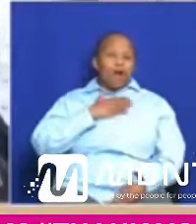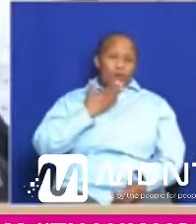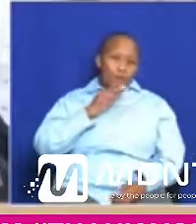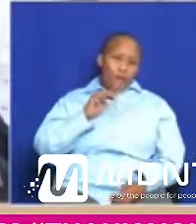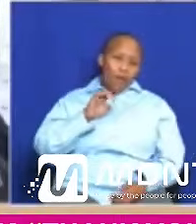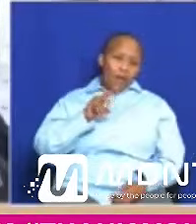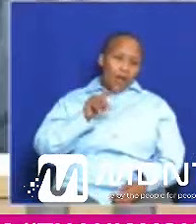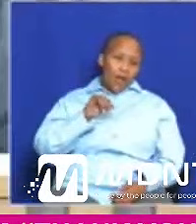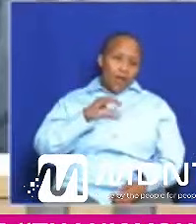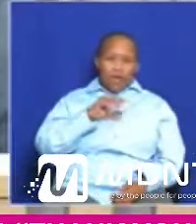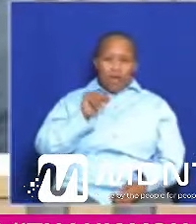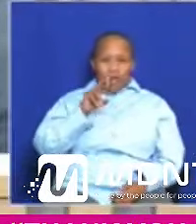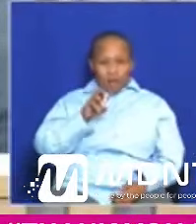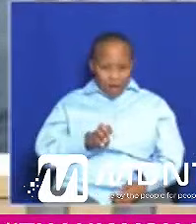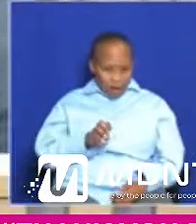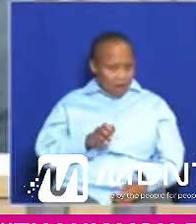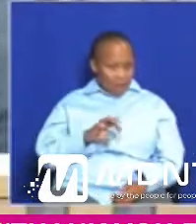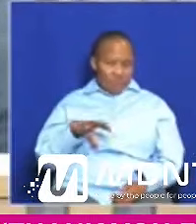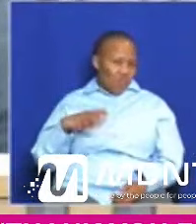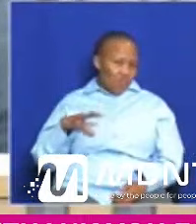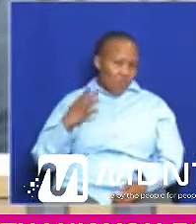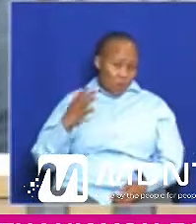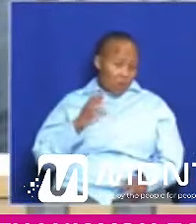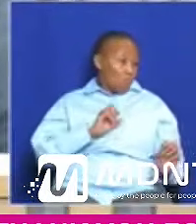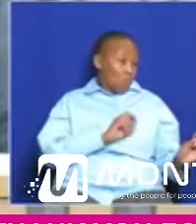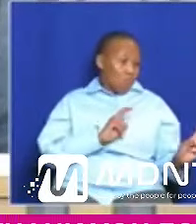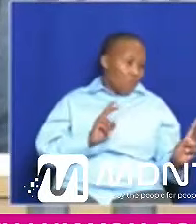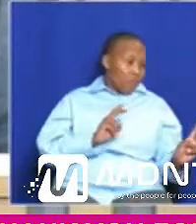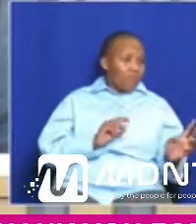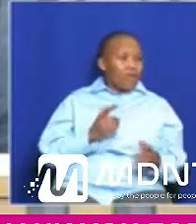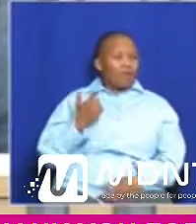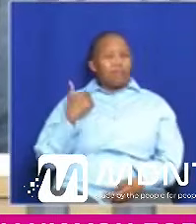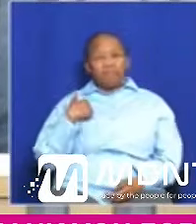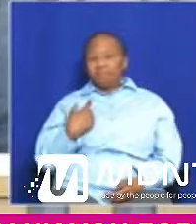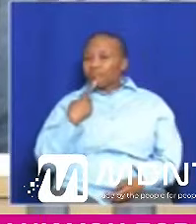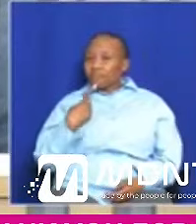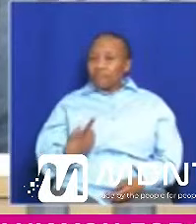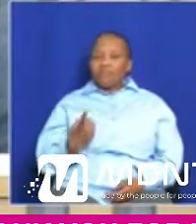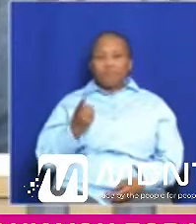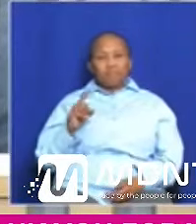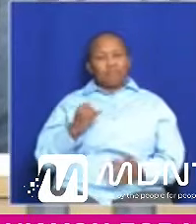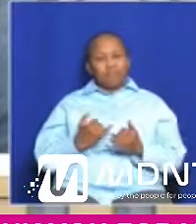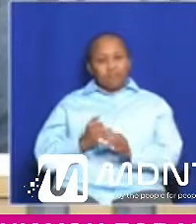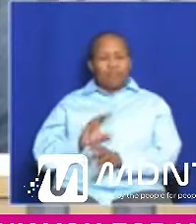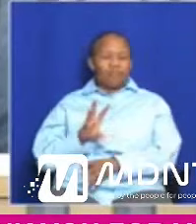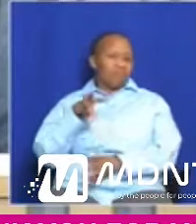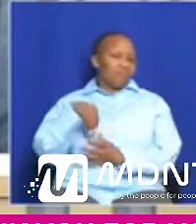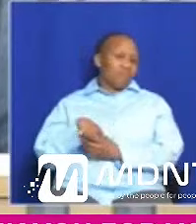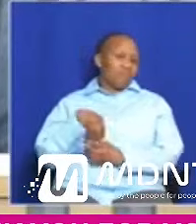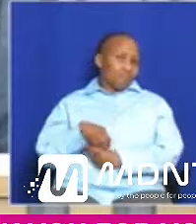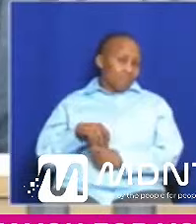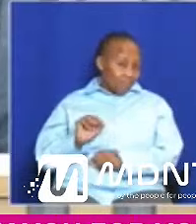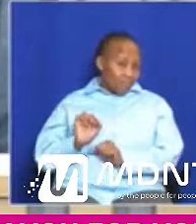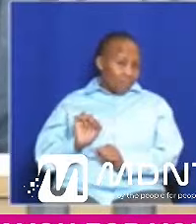Okay. Now, I'm saying, because of the nature of its contents and what is being discussed